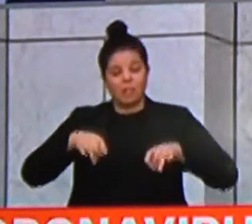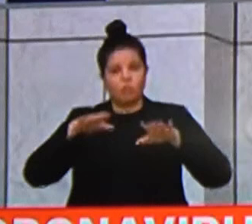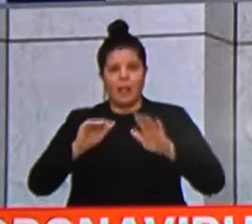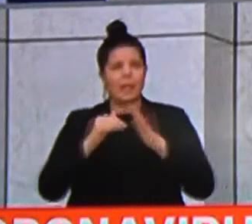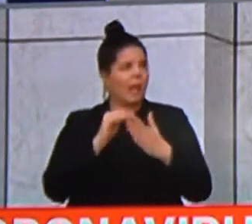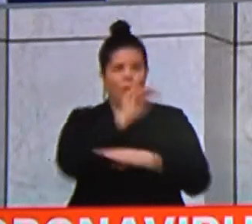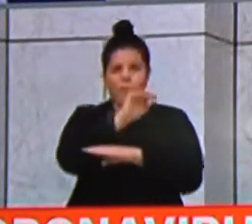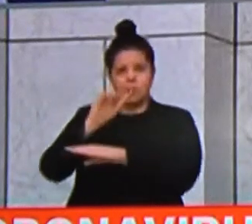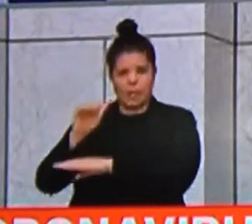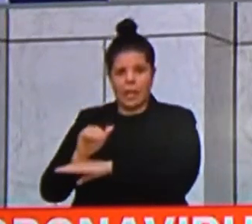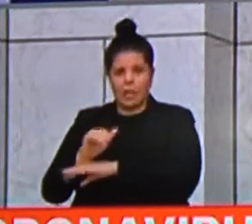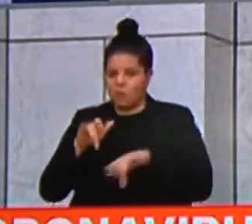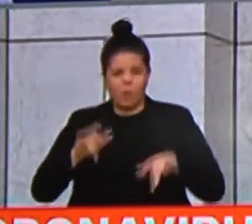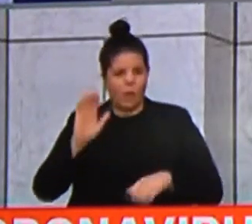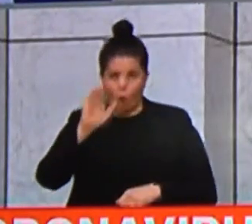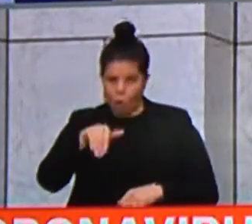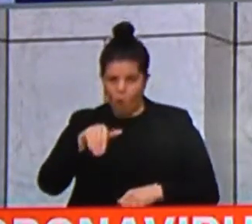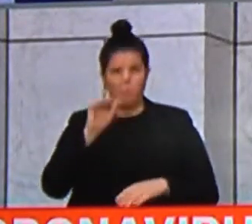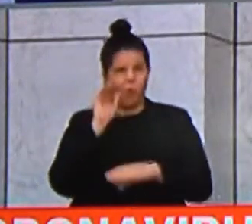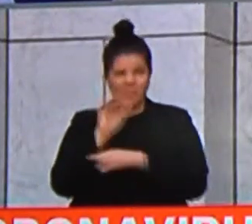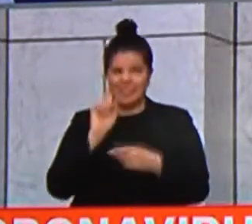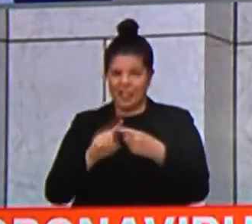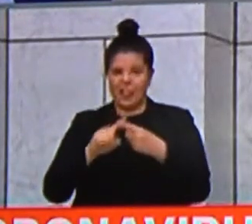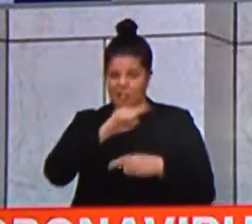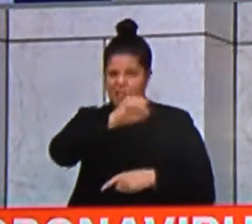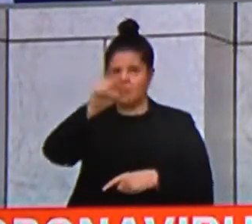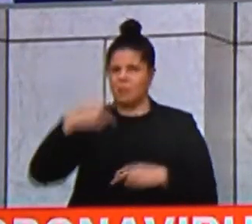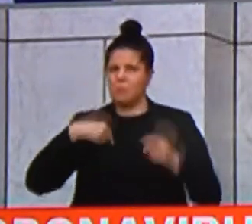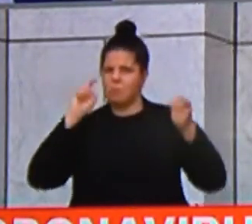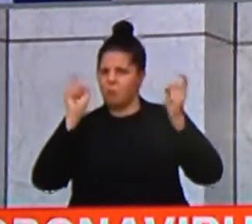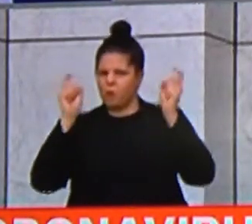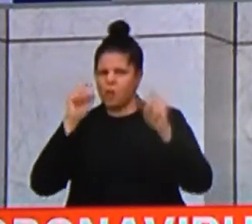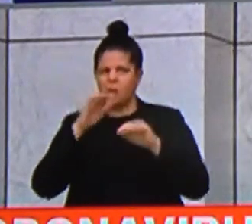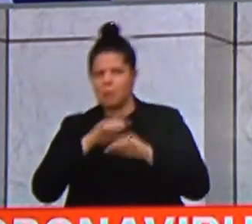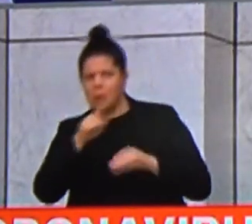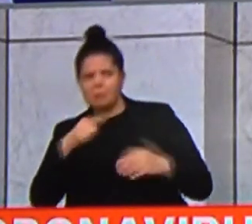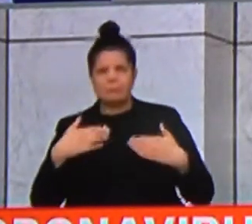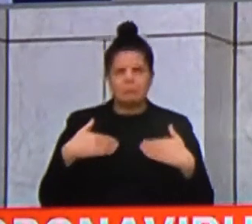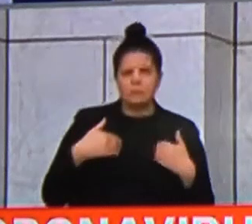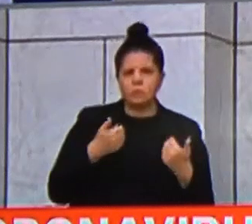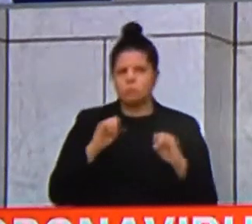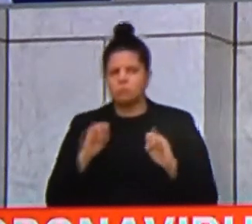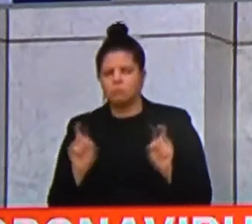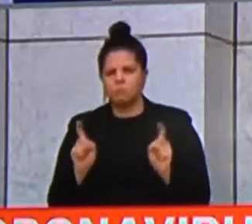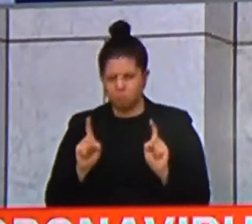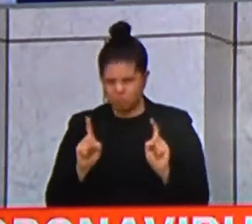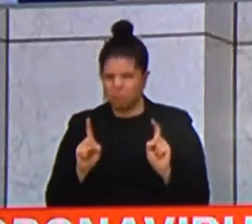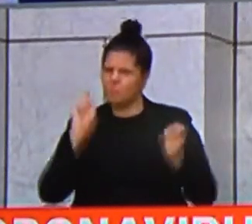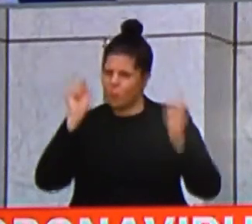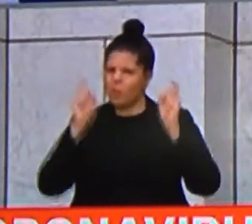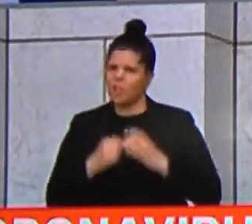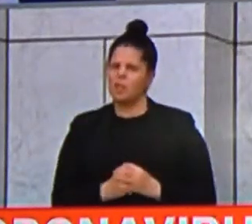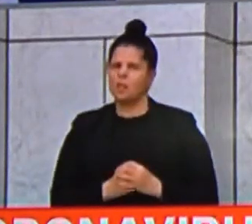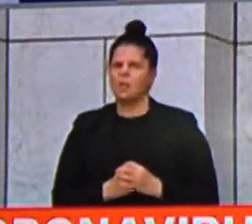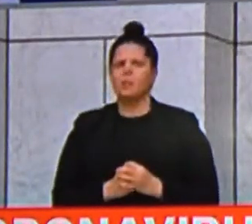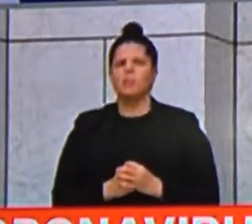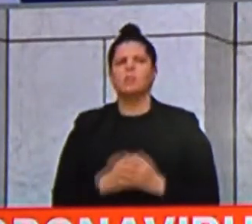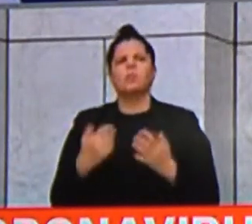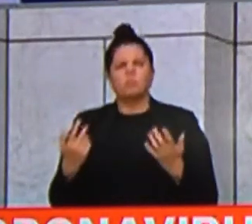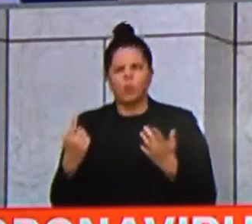Australia? Can you release the modelling on that? Because is releasing the modelling and releasing these kind of forecasts a way to make sure people are